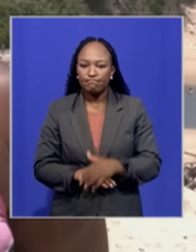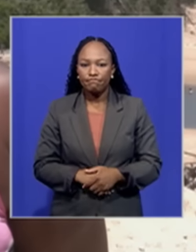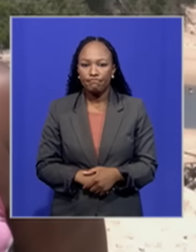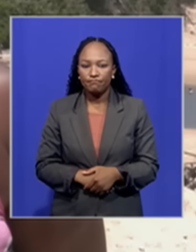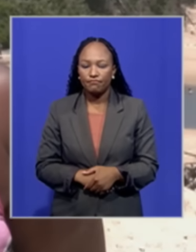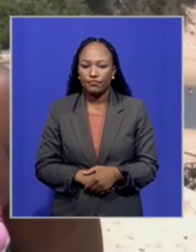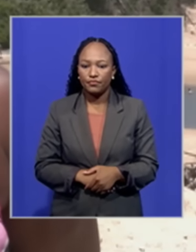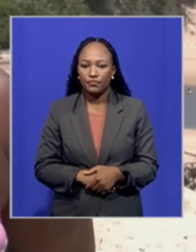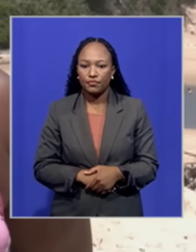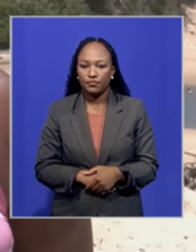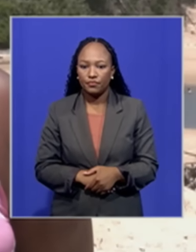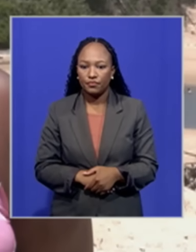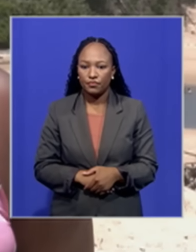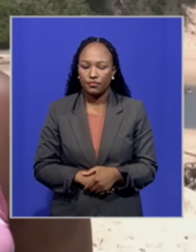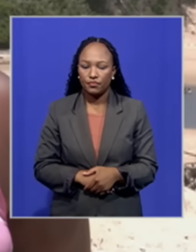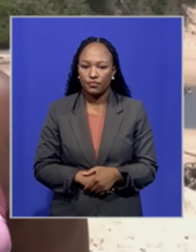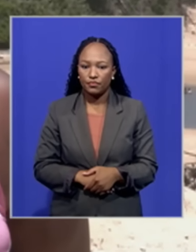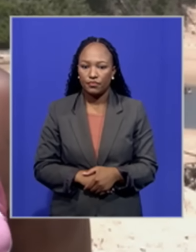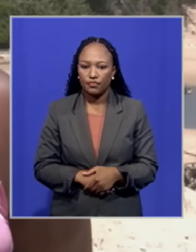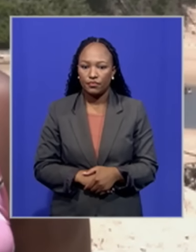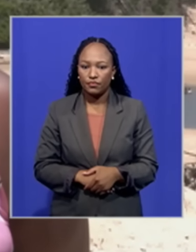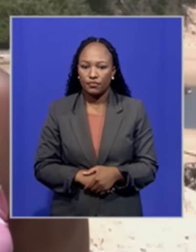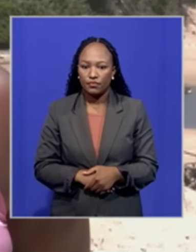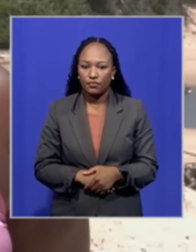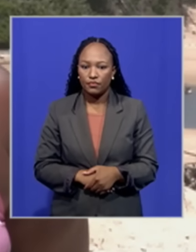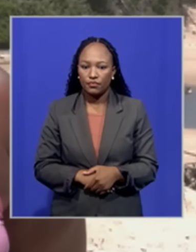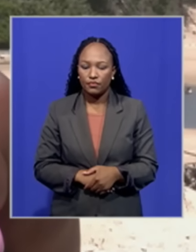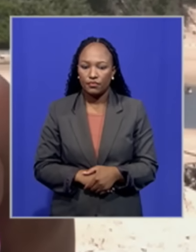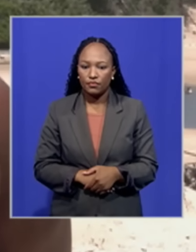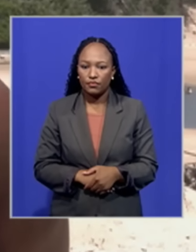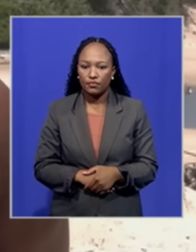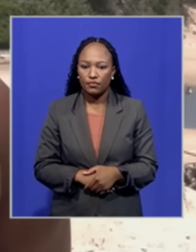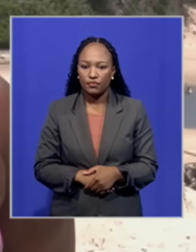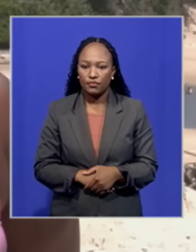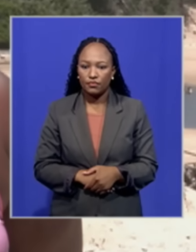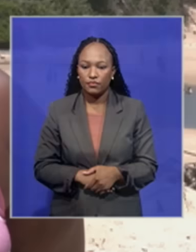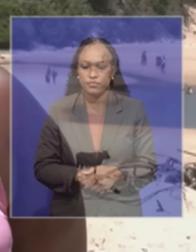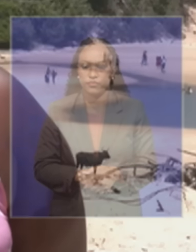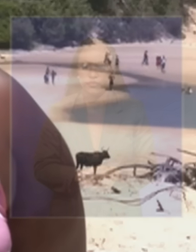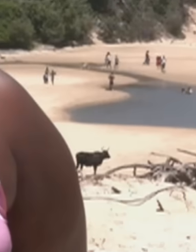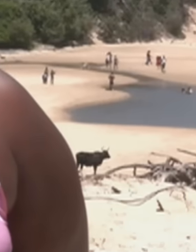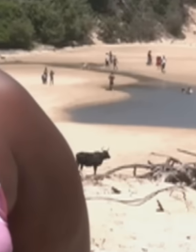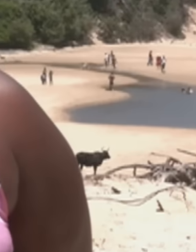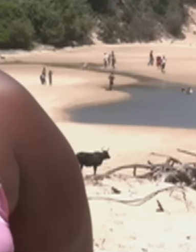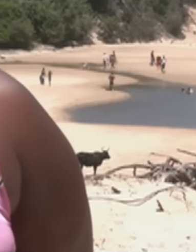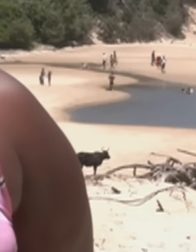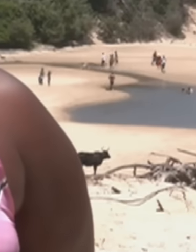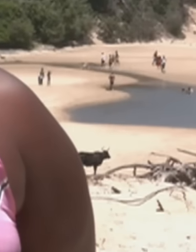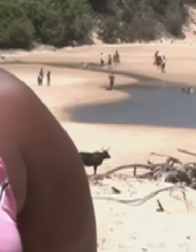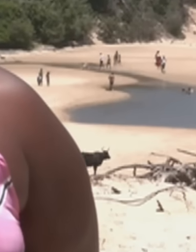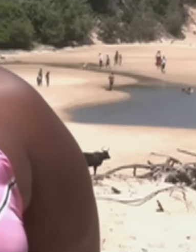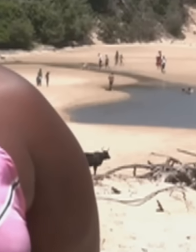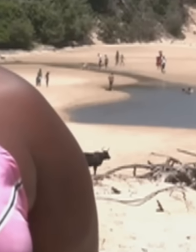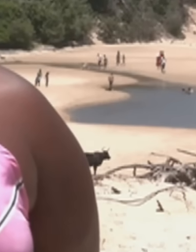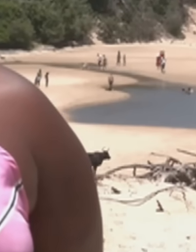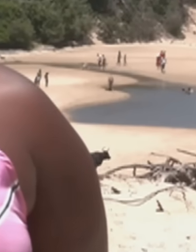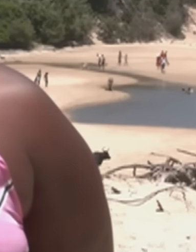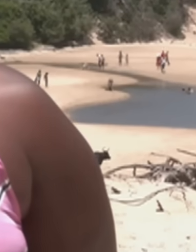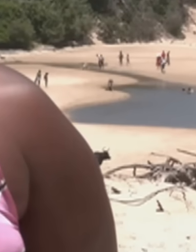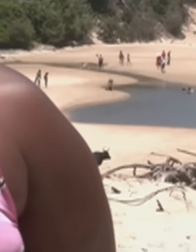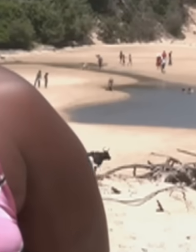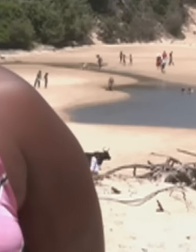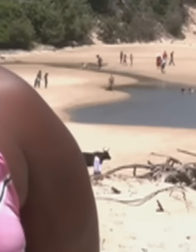phezantsi before ngena phela. Ore ke bone tlhokomediso e ngotsweng hore ha ho ba lebedi lewatleng lena. Ba